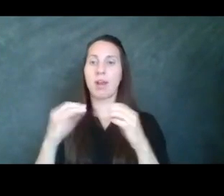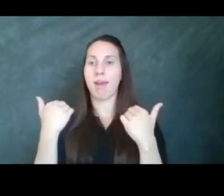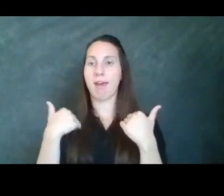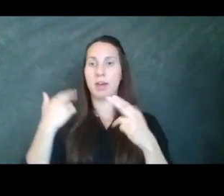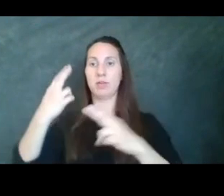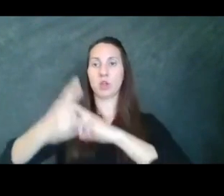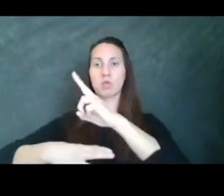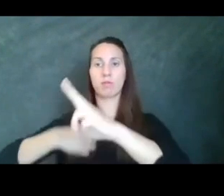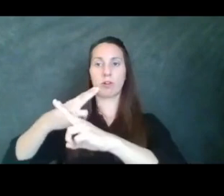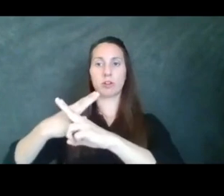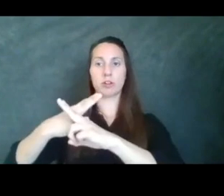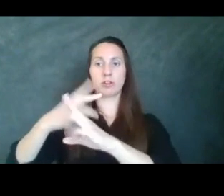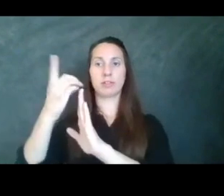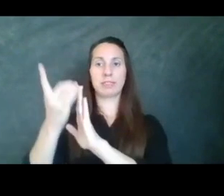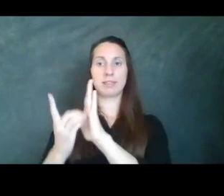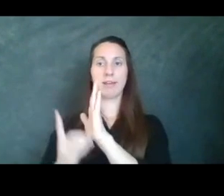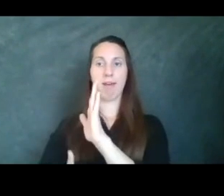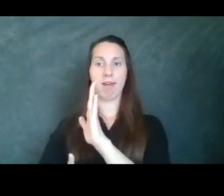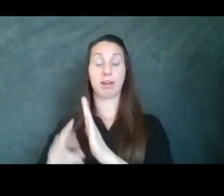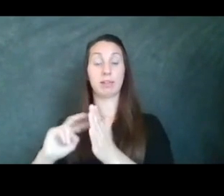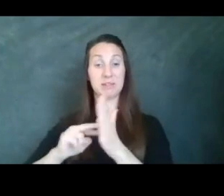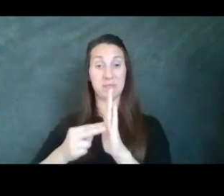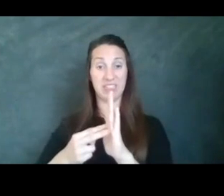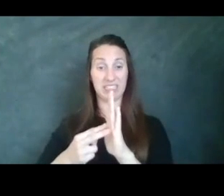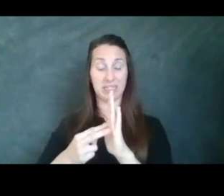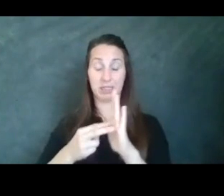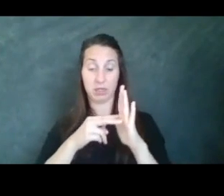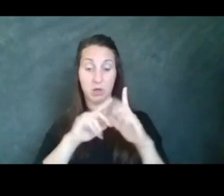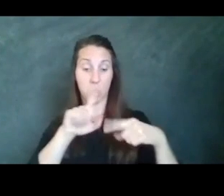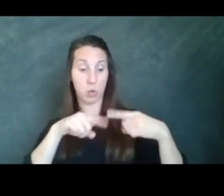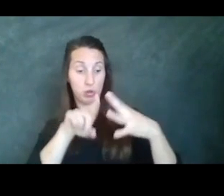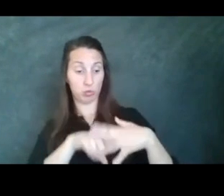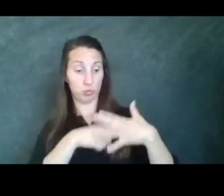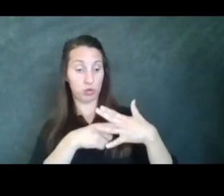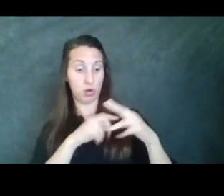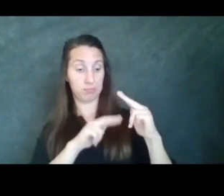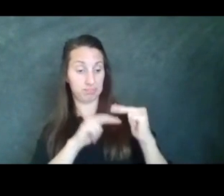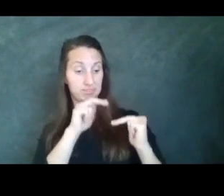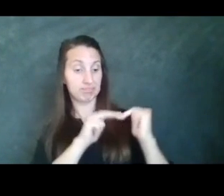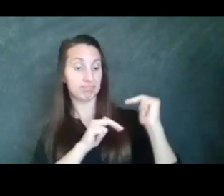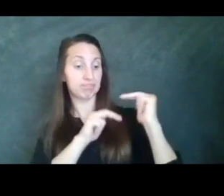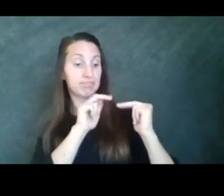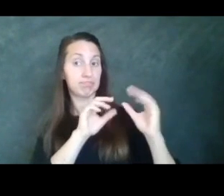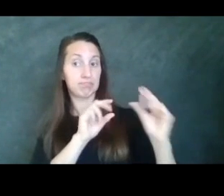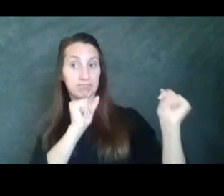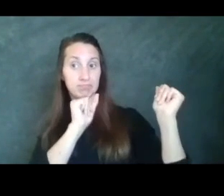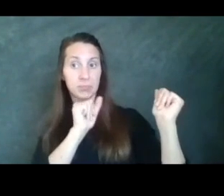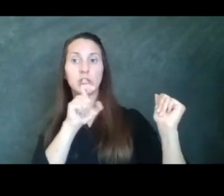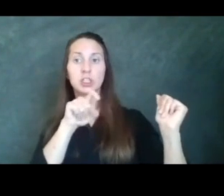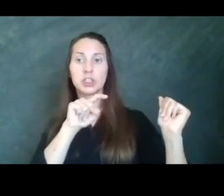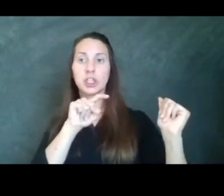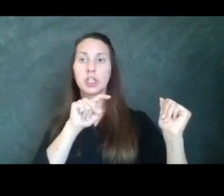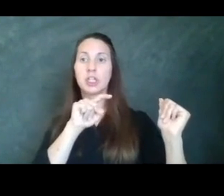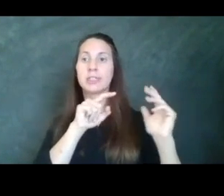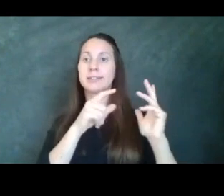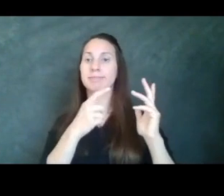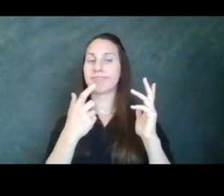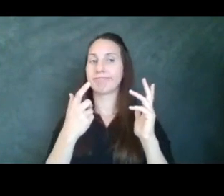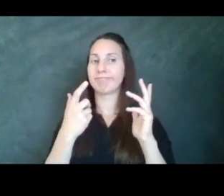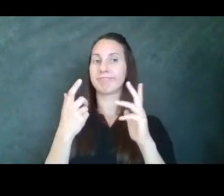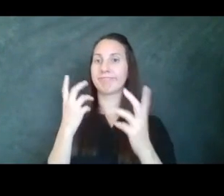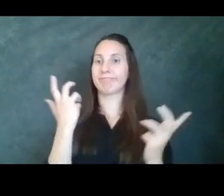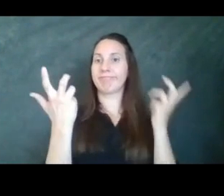when we design something from the word go, it should reflect the needs of the greatest number of